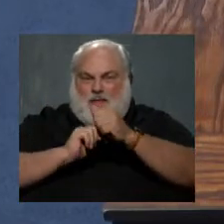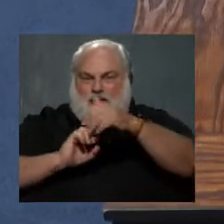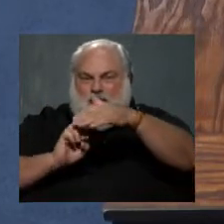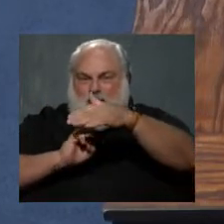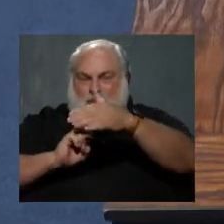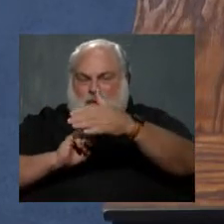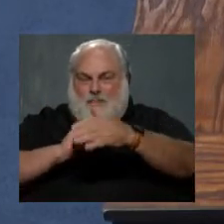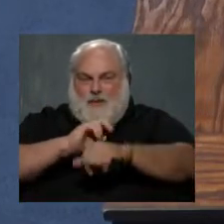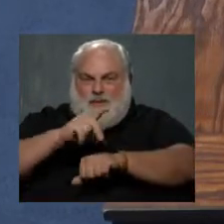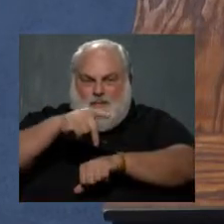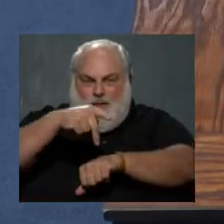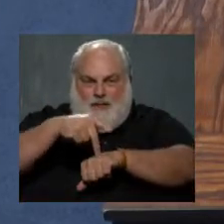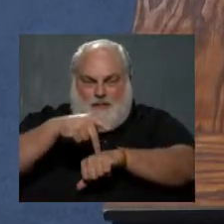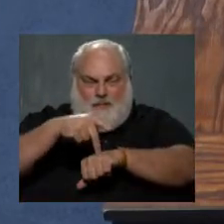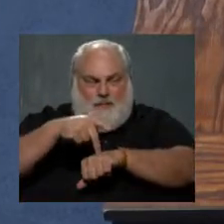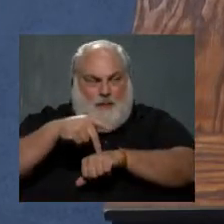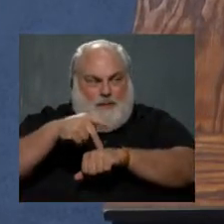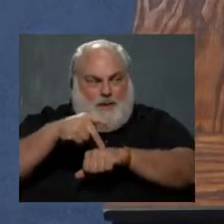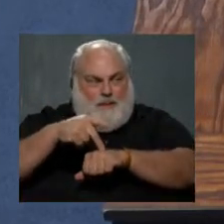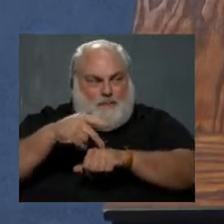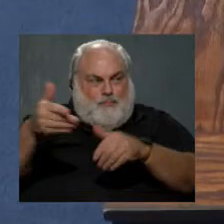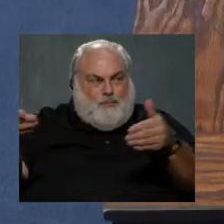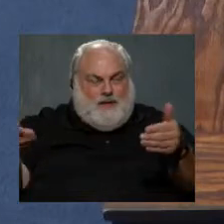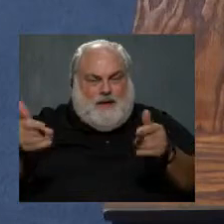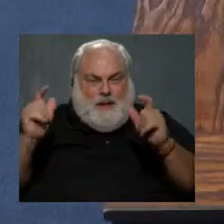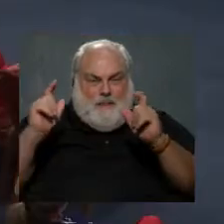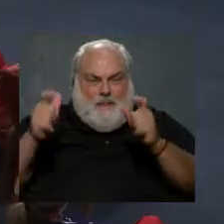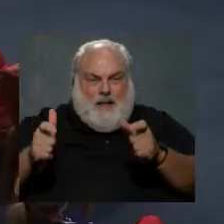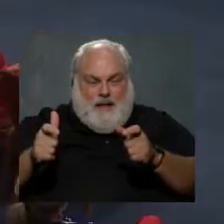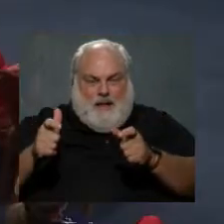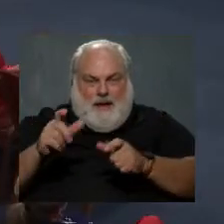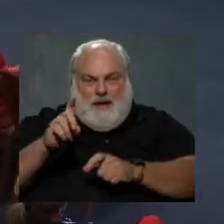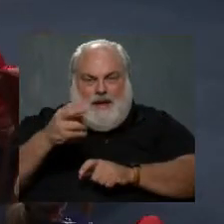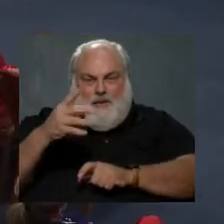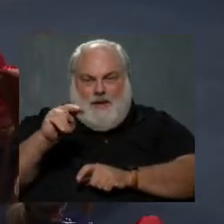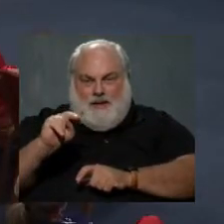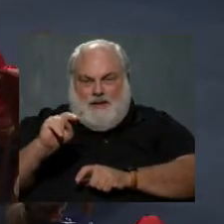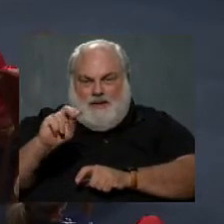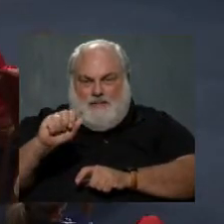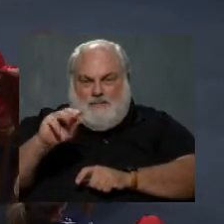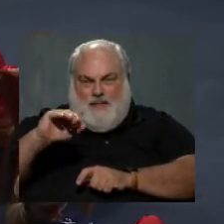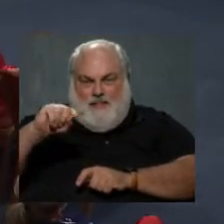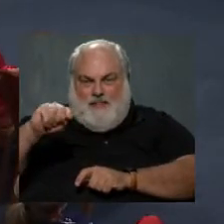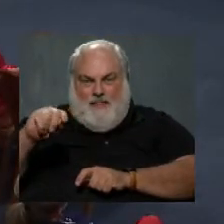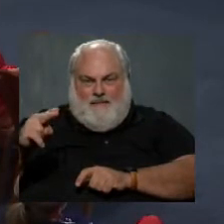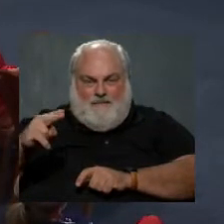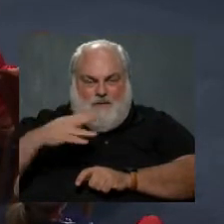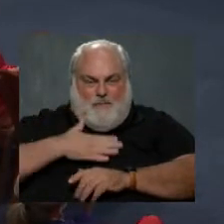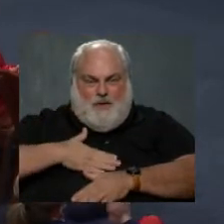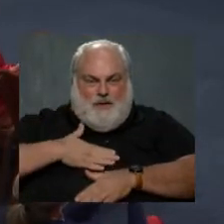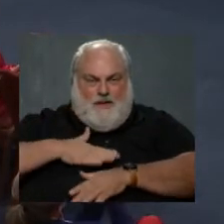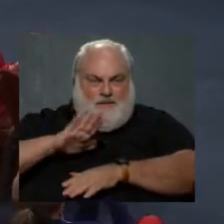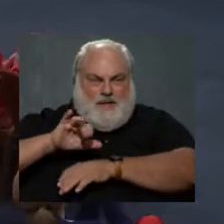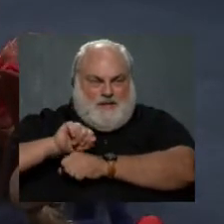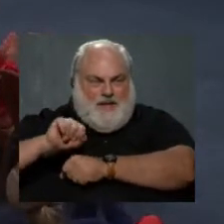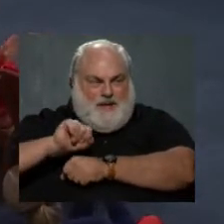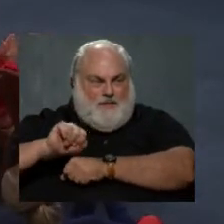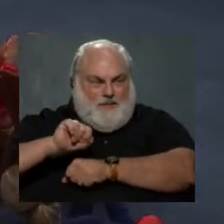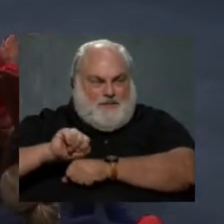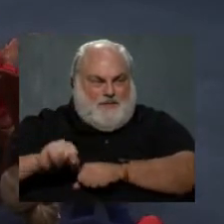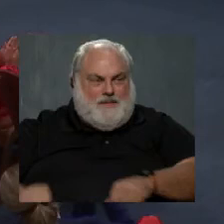elementary school principal. So we would like to present a plaque to Mr. Darian Smith in appreciation for his efforts.